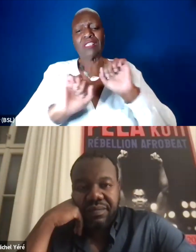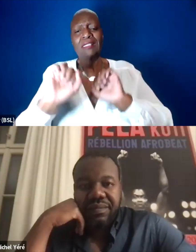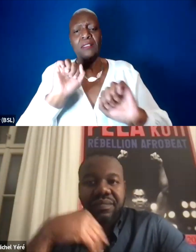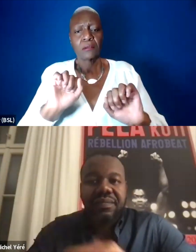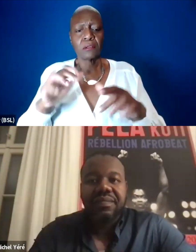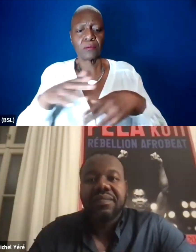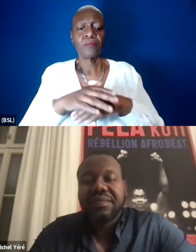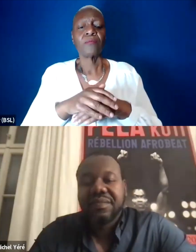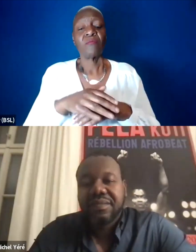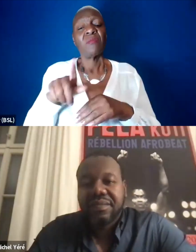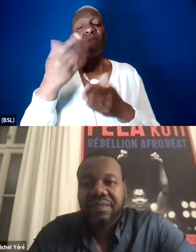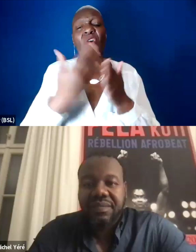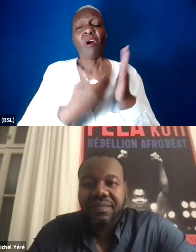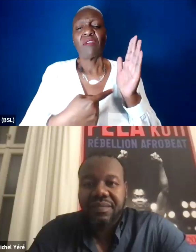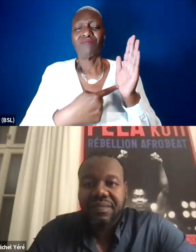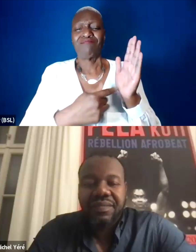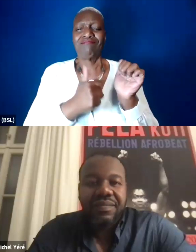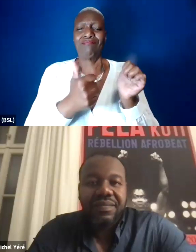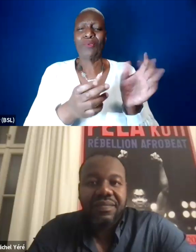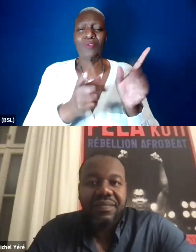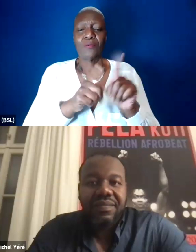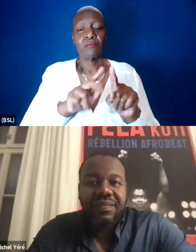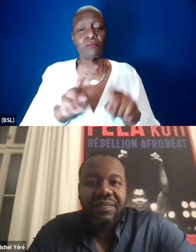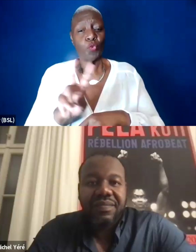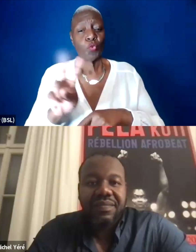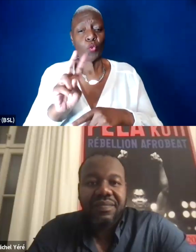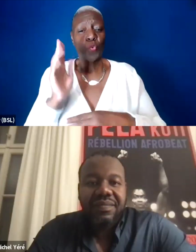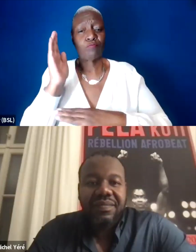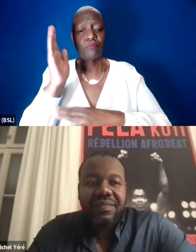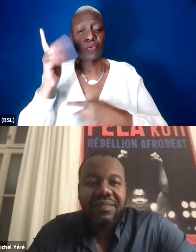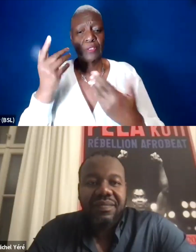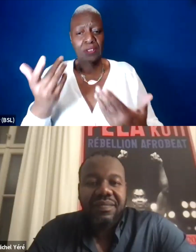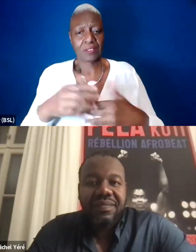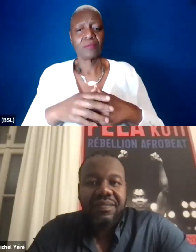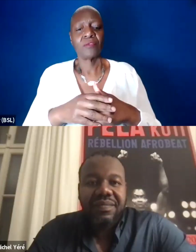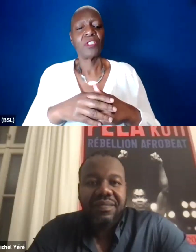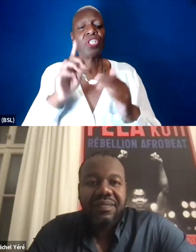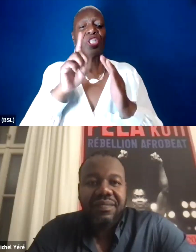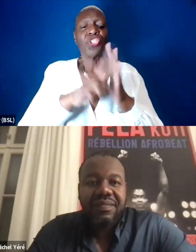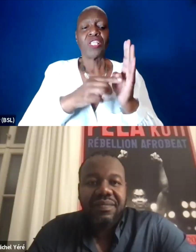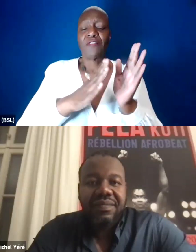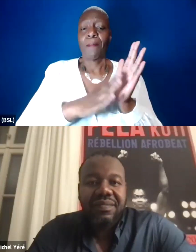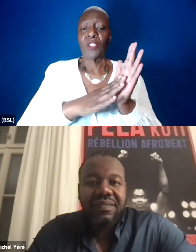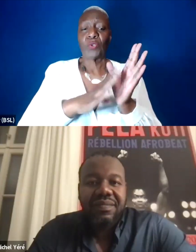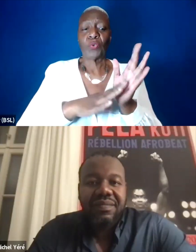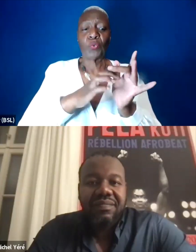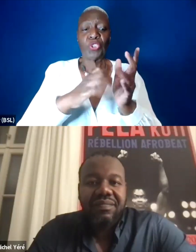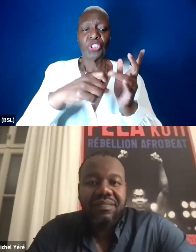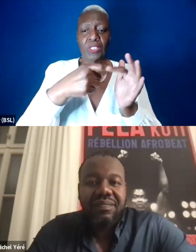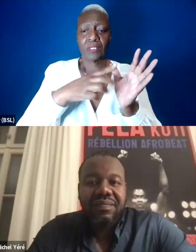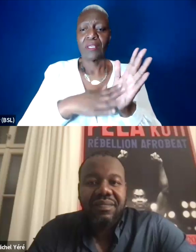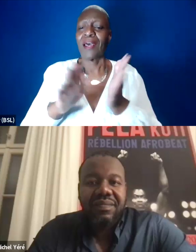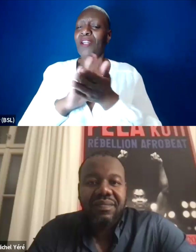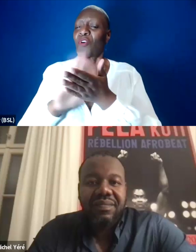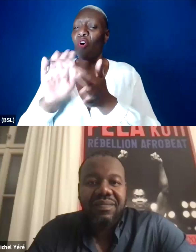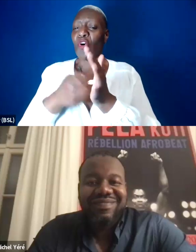Moore. I'm very delighted to welcome our two contributors and readers, Jennifer Manoukian and Henri-Michel Yéré.